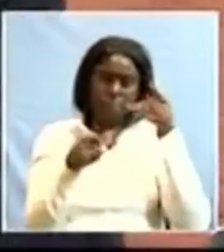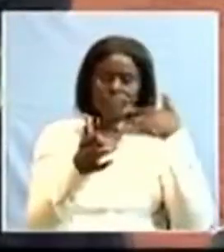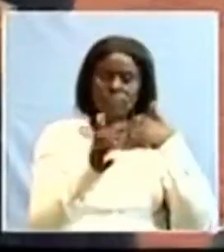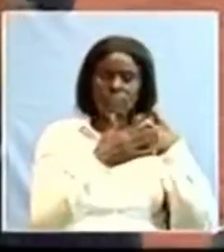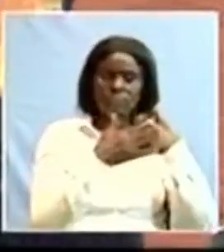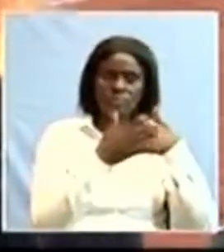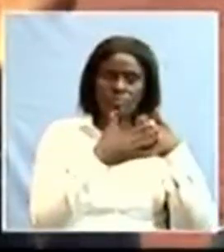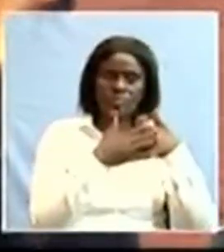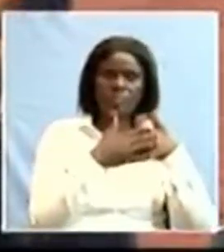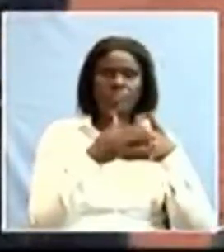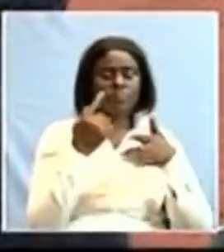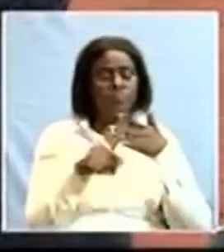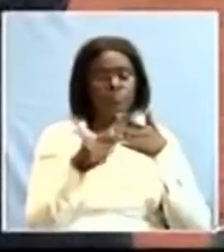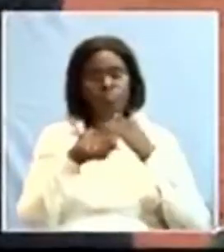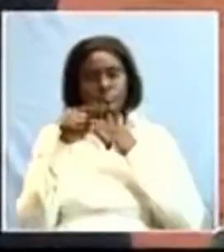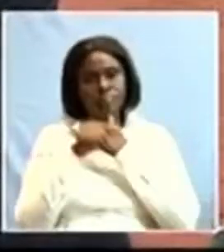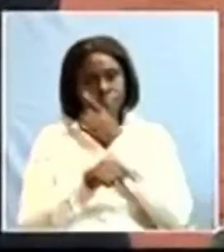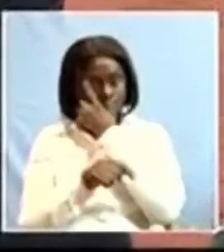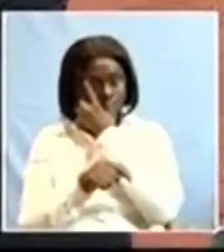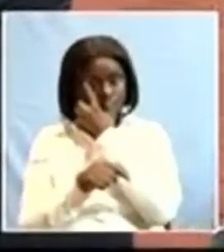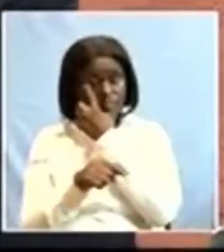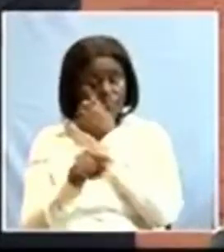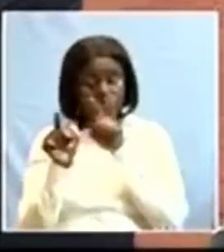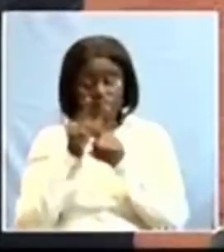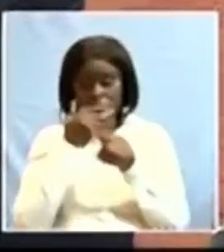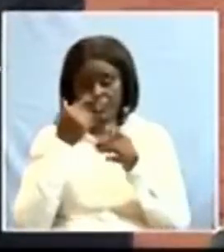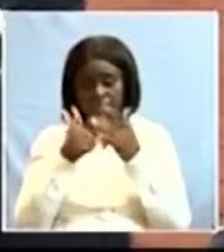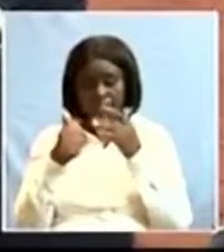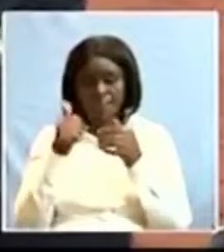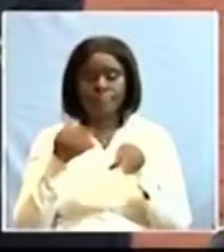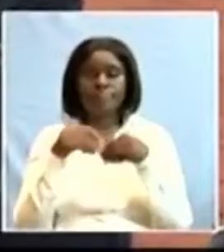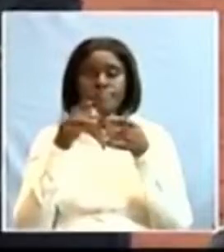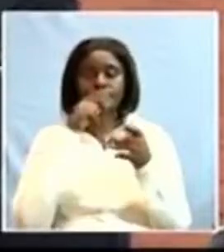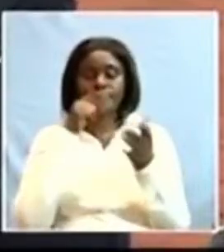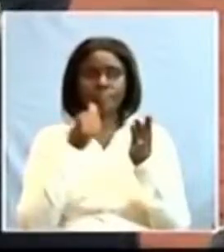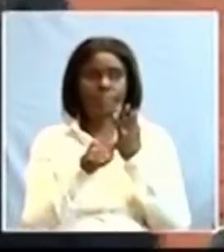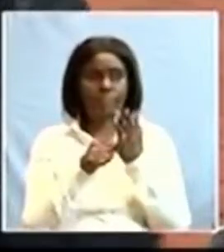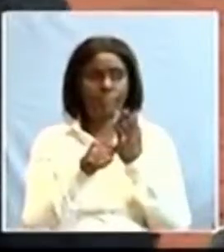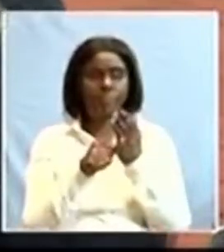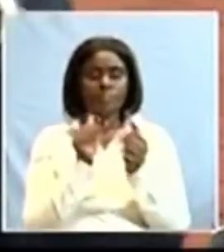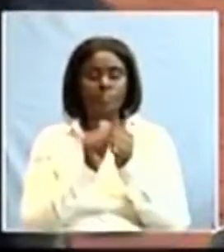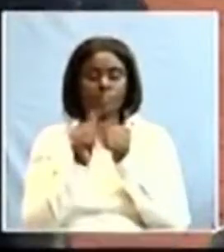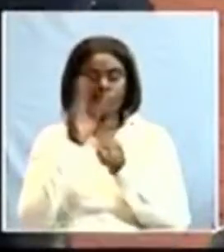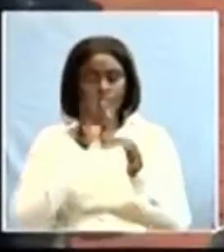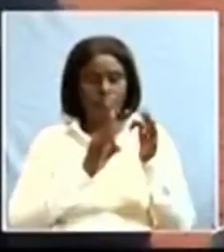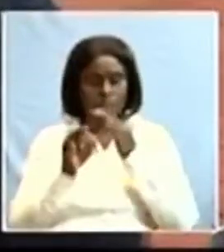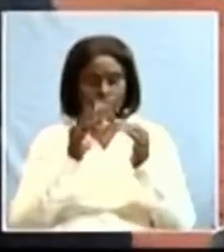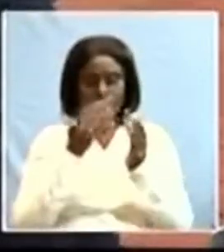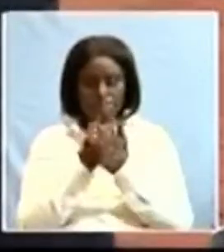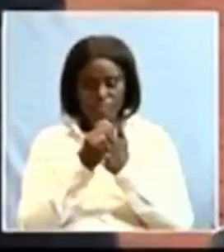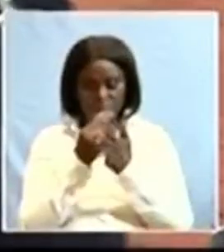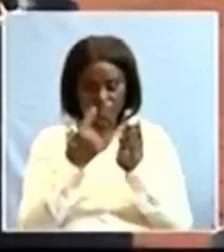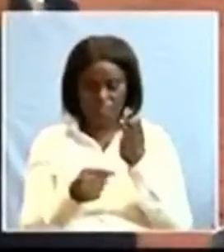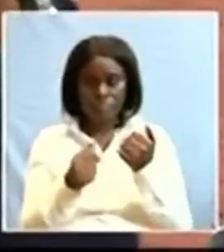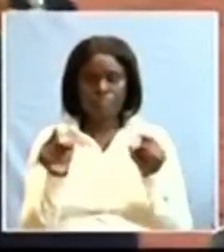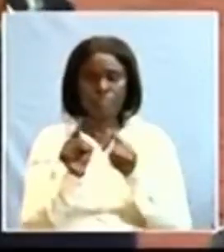here, whatever details. Then there should be the offer letter. That will state the amount that